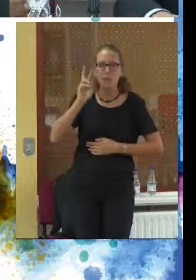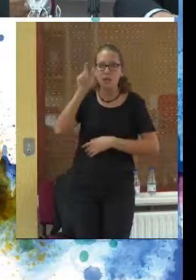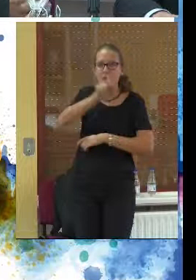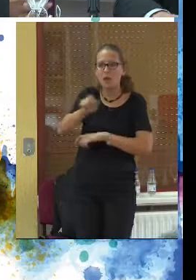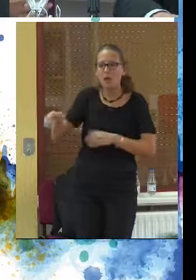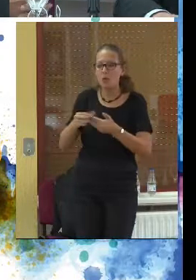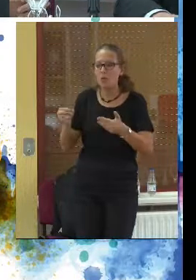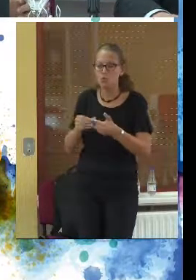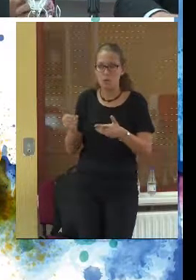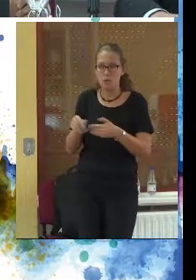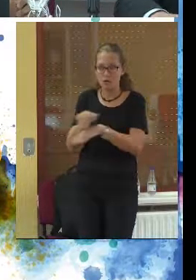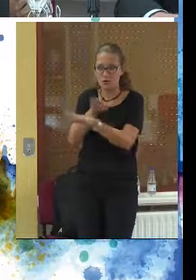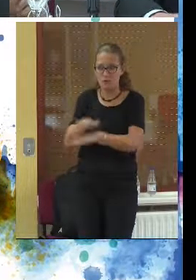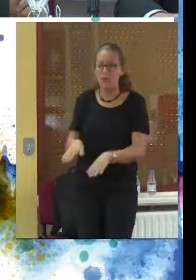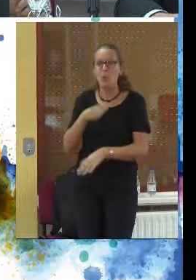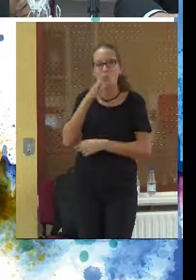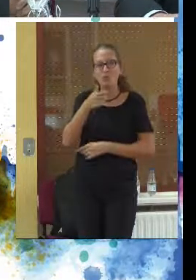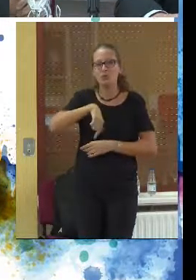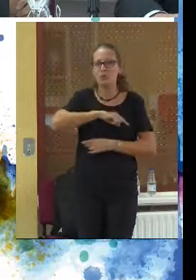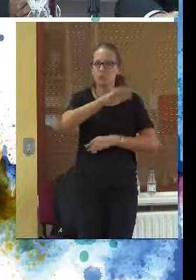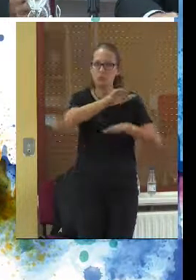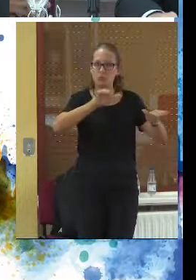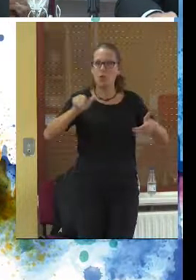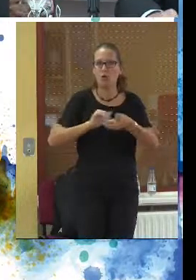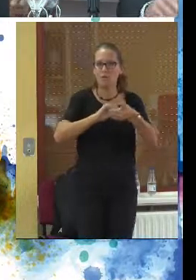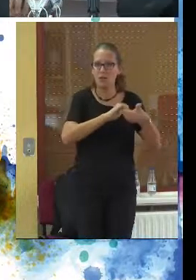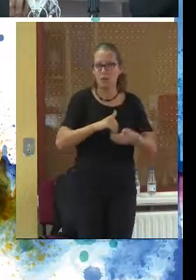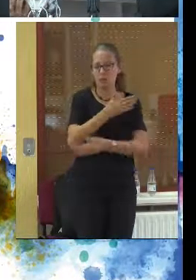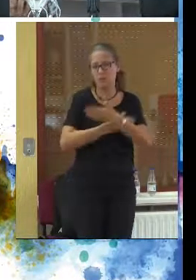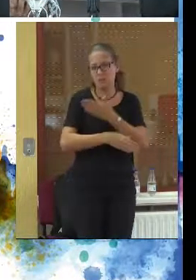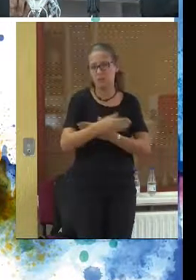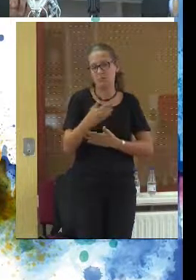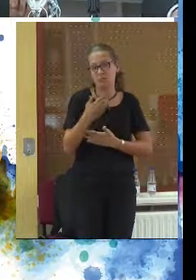that's the reason why since the very beginning we involved all the different